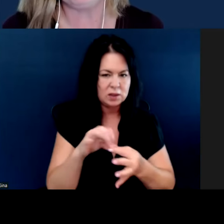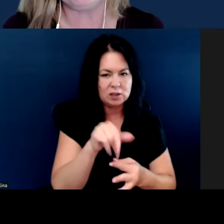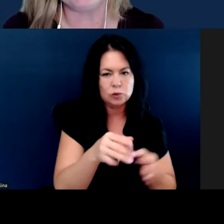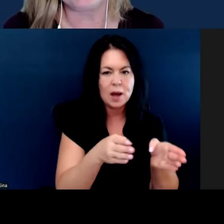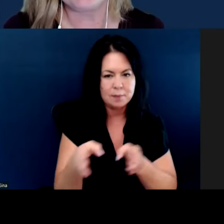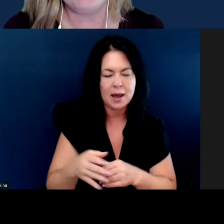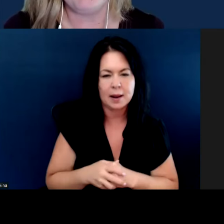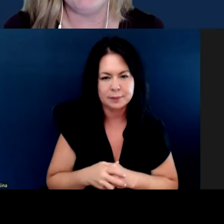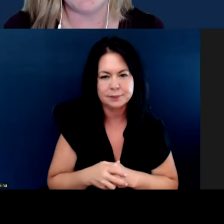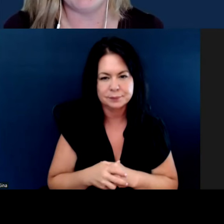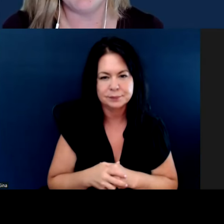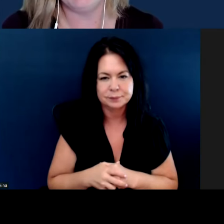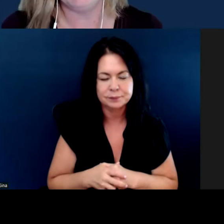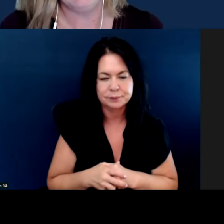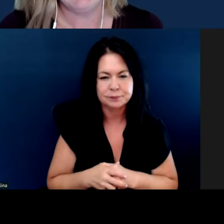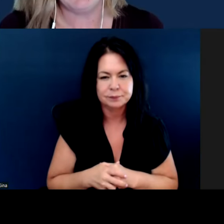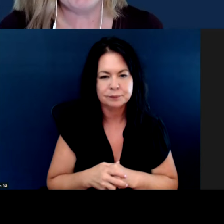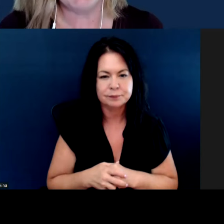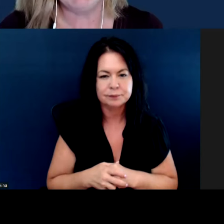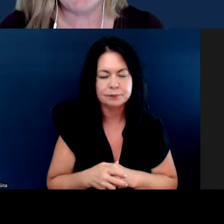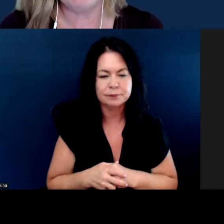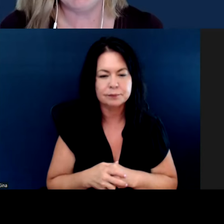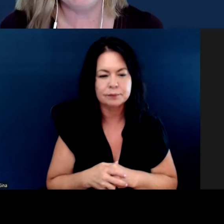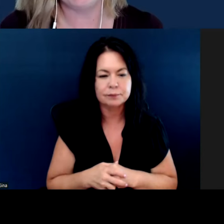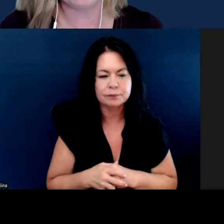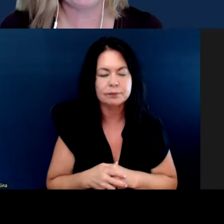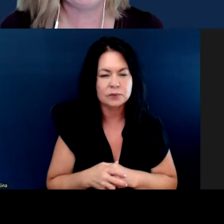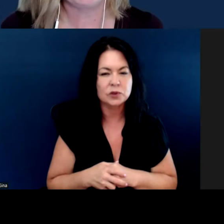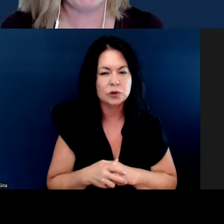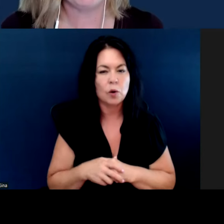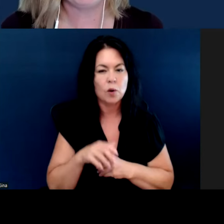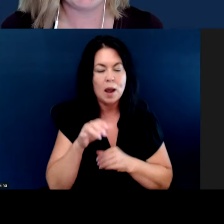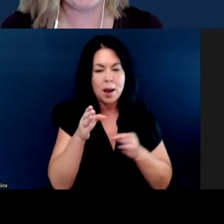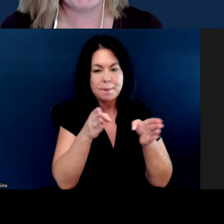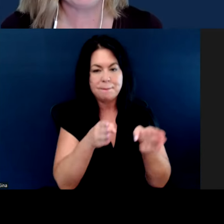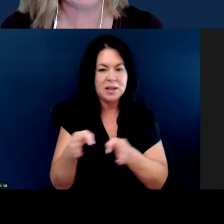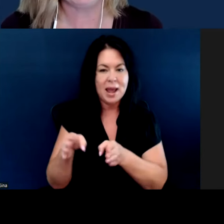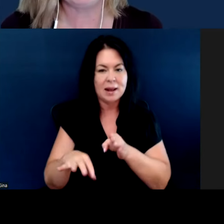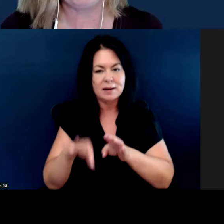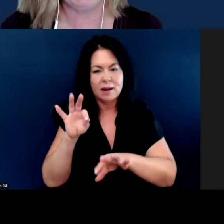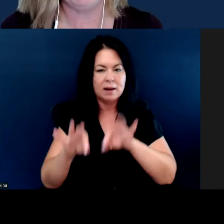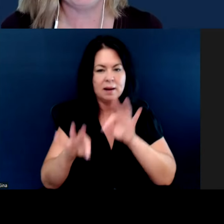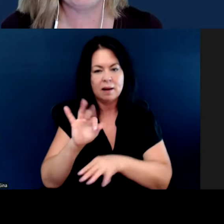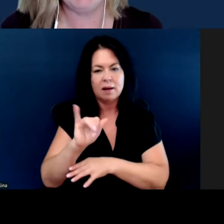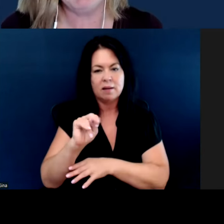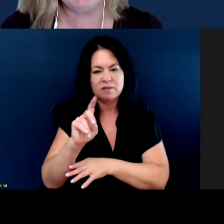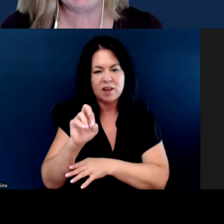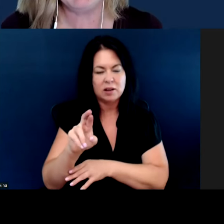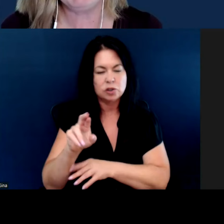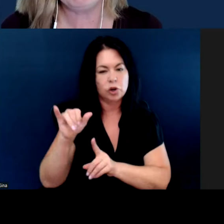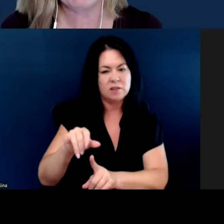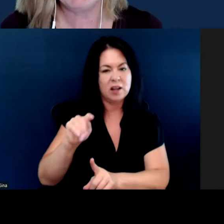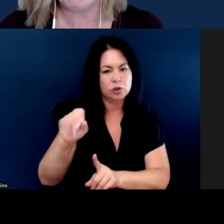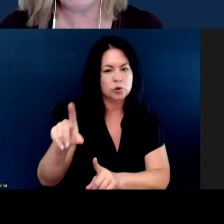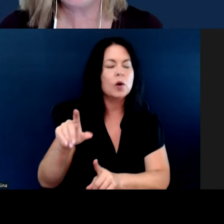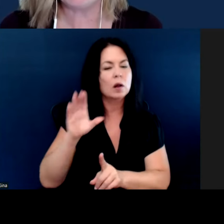covered. Okay. Again, that Plan Finder tool, which Amanda will talk about, is going to be really helpful to